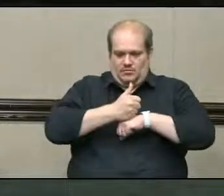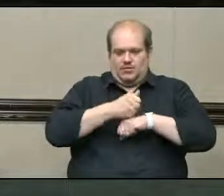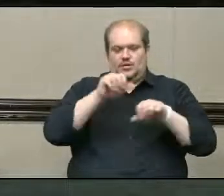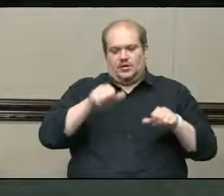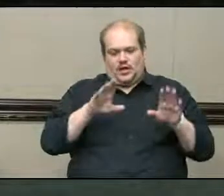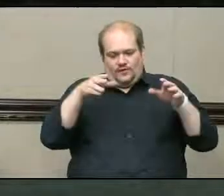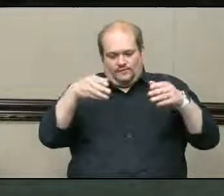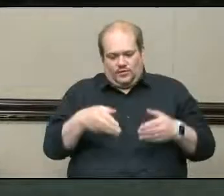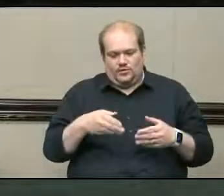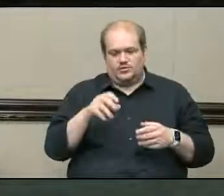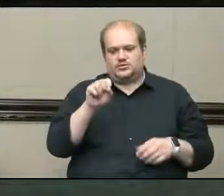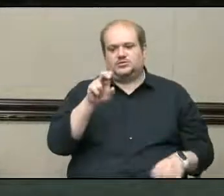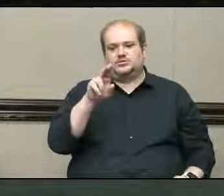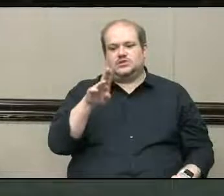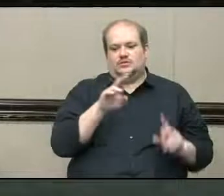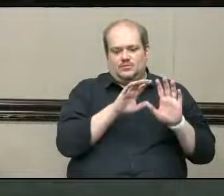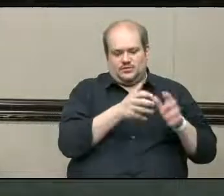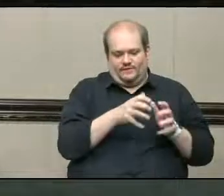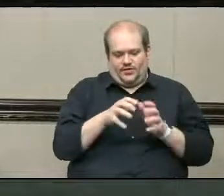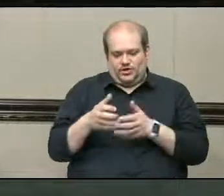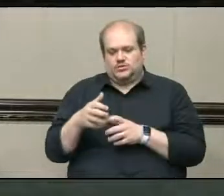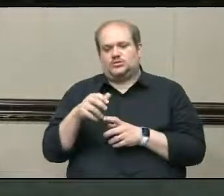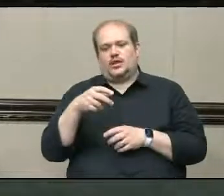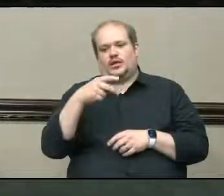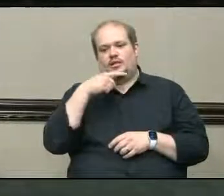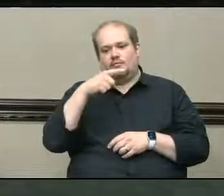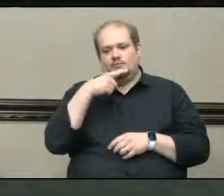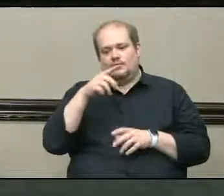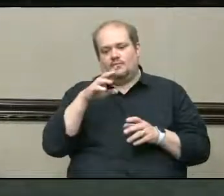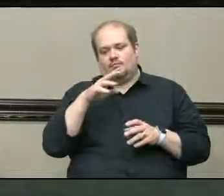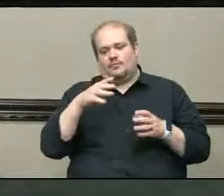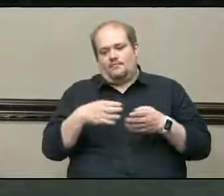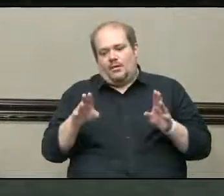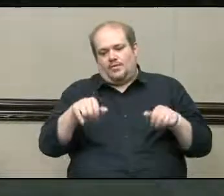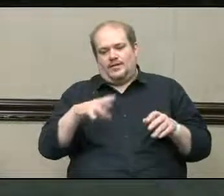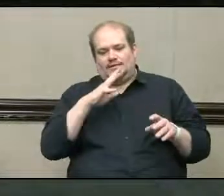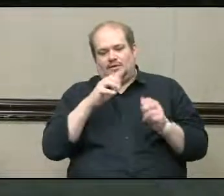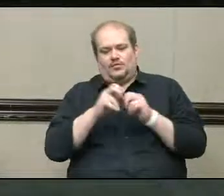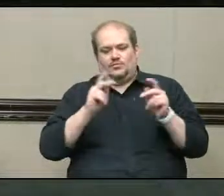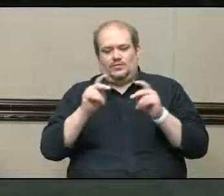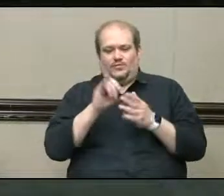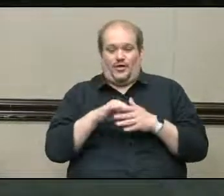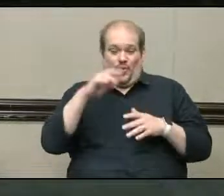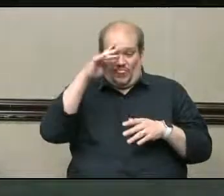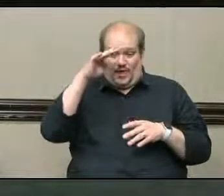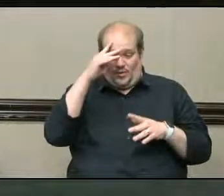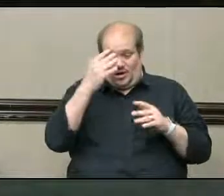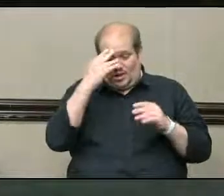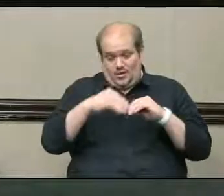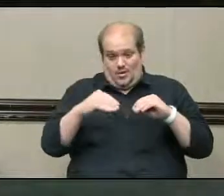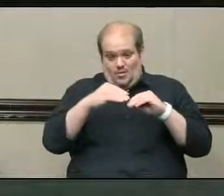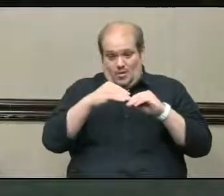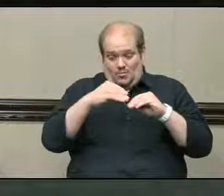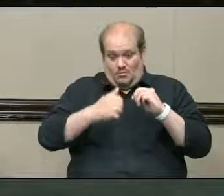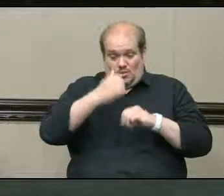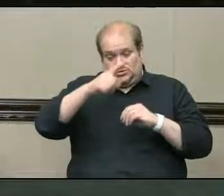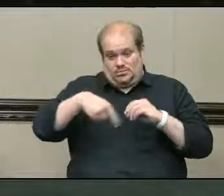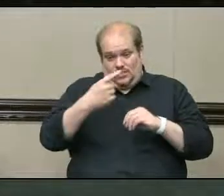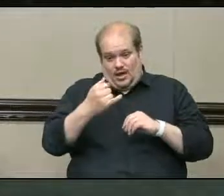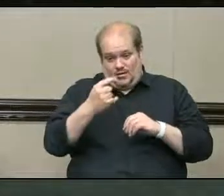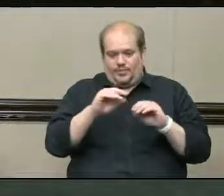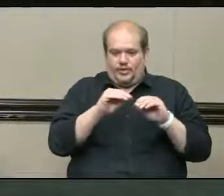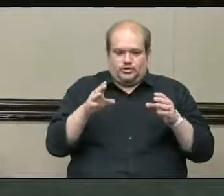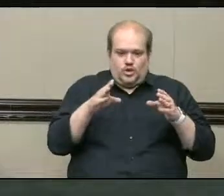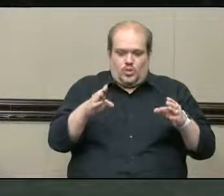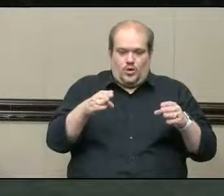that they can focus on subdivisions and the public can speak with the people who would theoretically know the most about it. There is